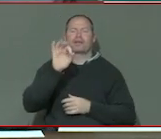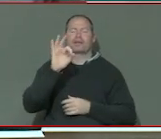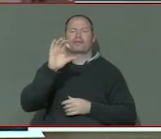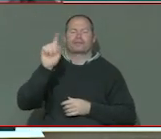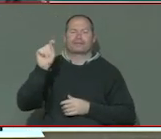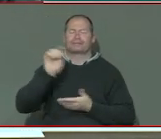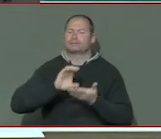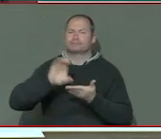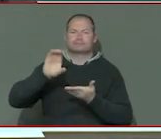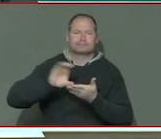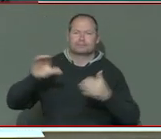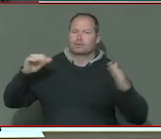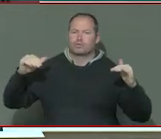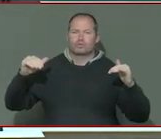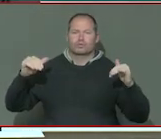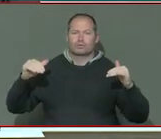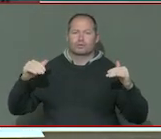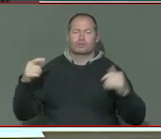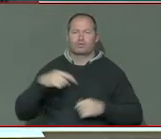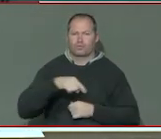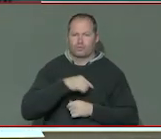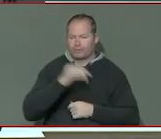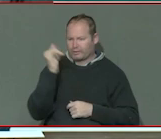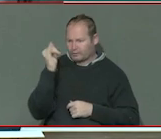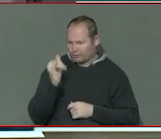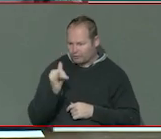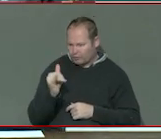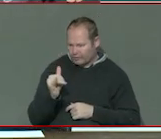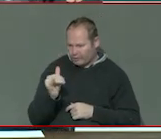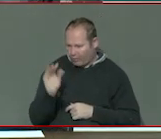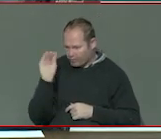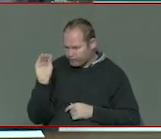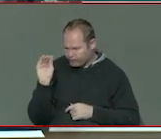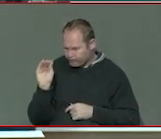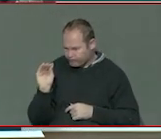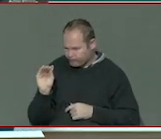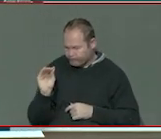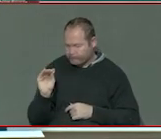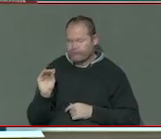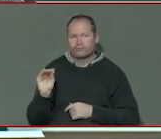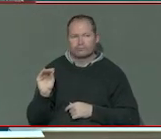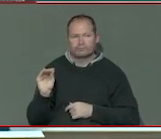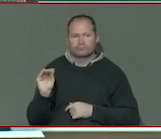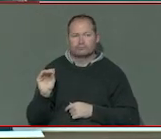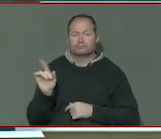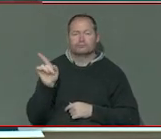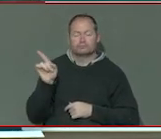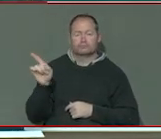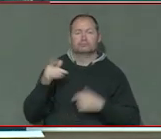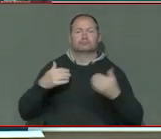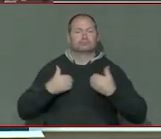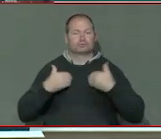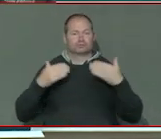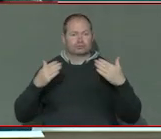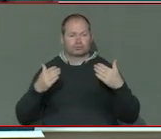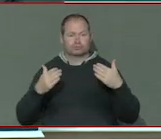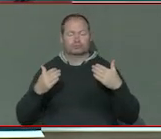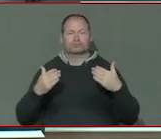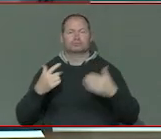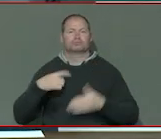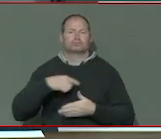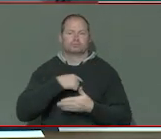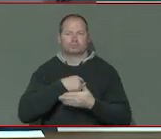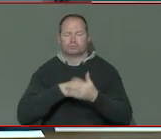see whether that EFTs and deposits appear. And the same year, so their statement will start with that, and you will check if